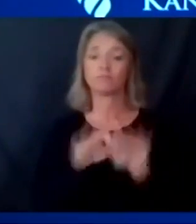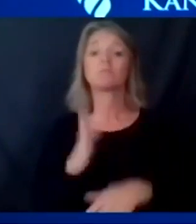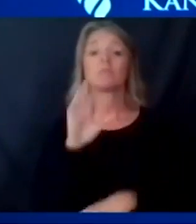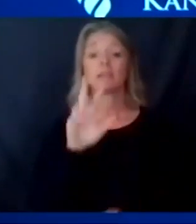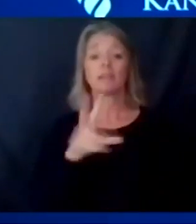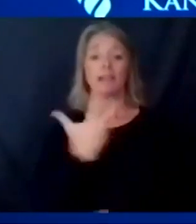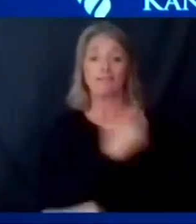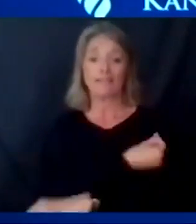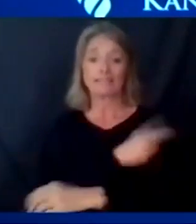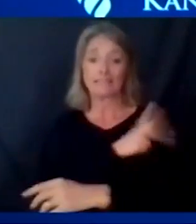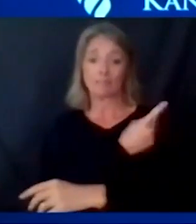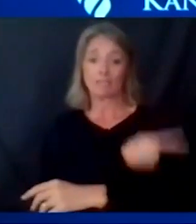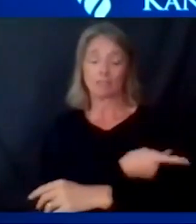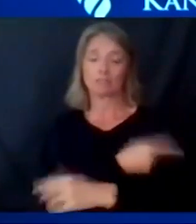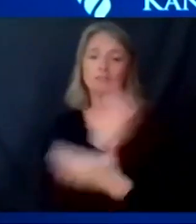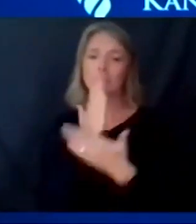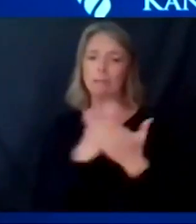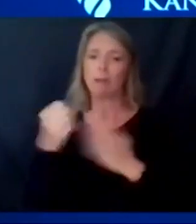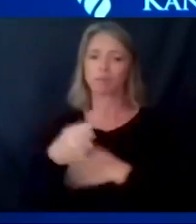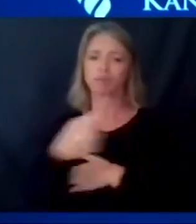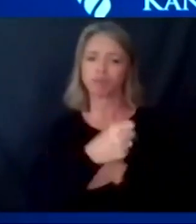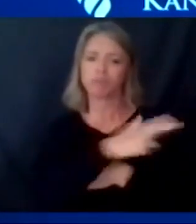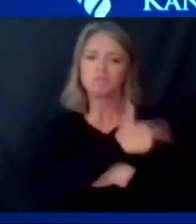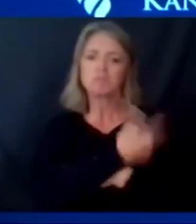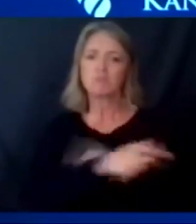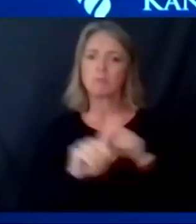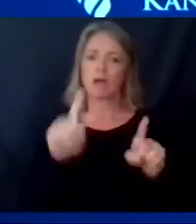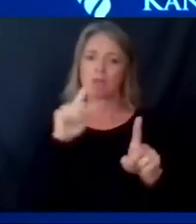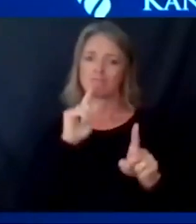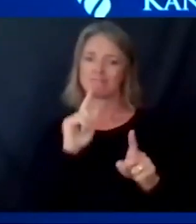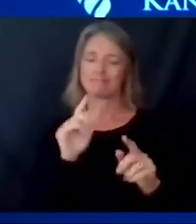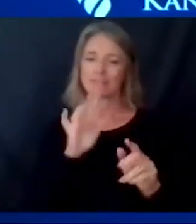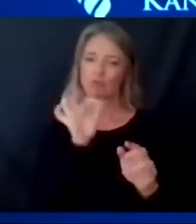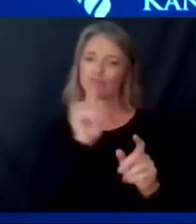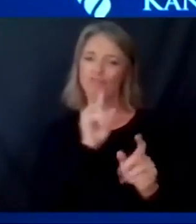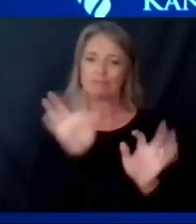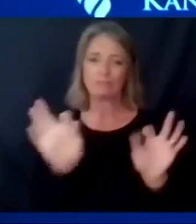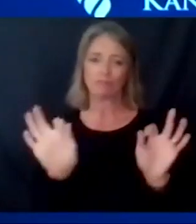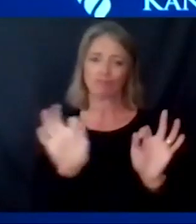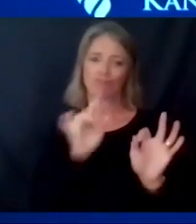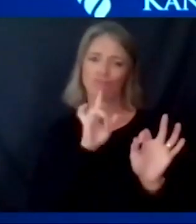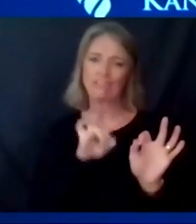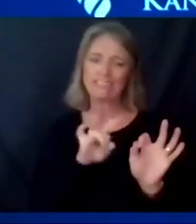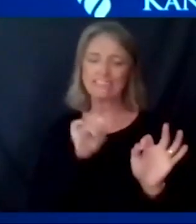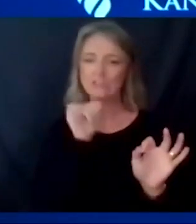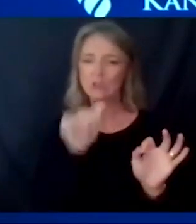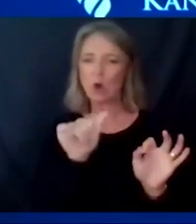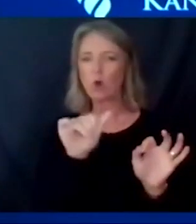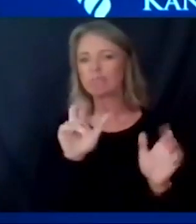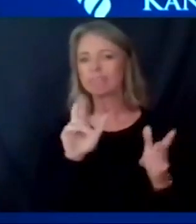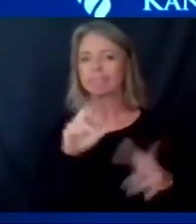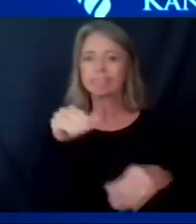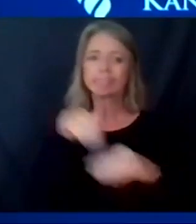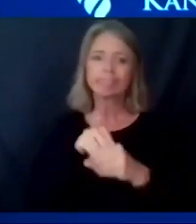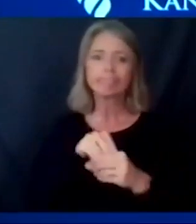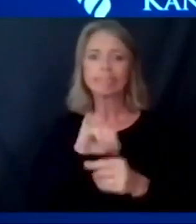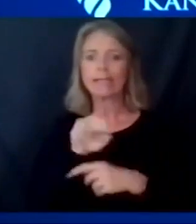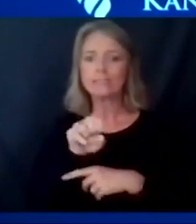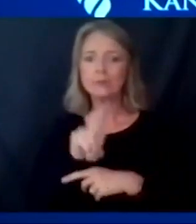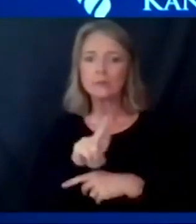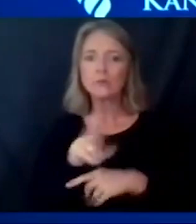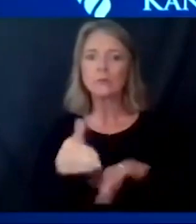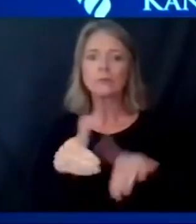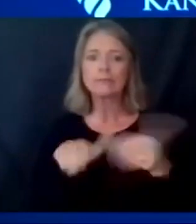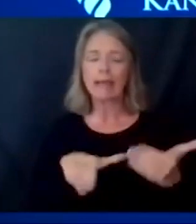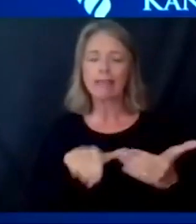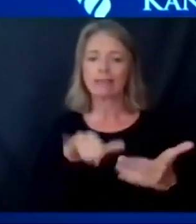rarely progress to severe illness or death. And when you look at the population of vaccinated patients who are being hospitalized, most of them are